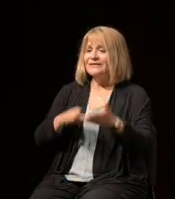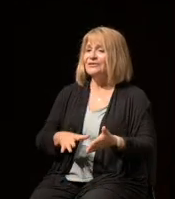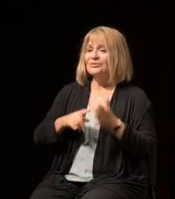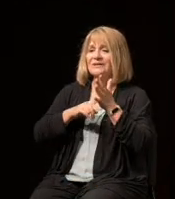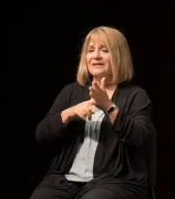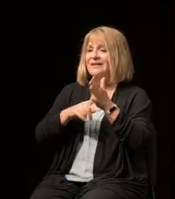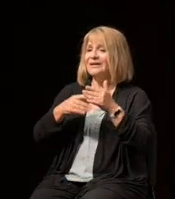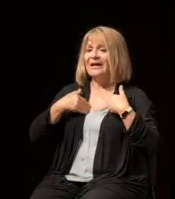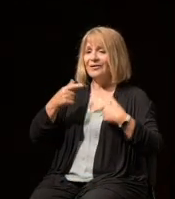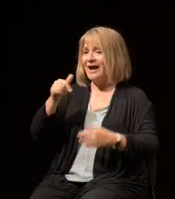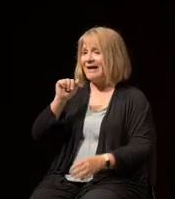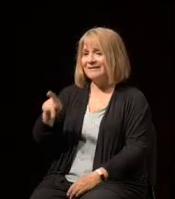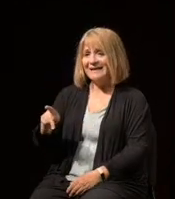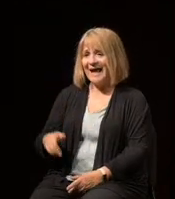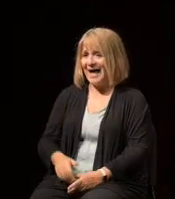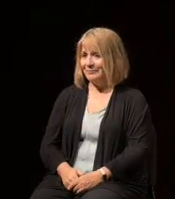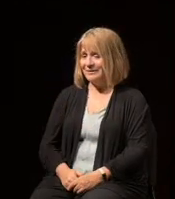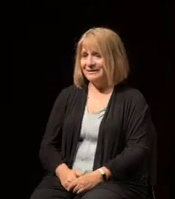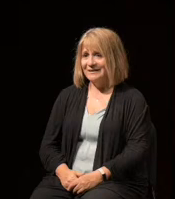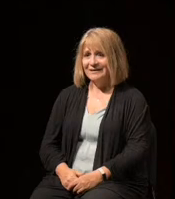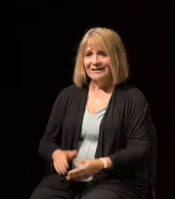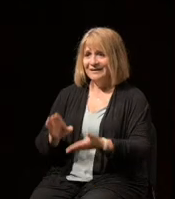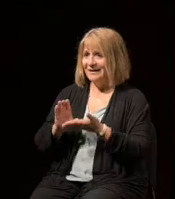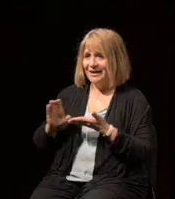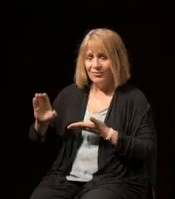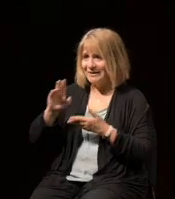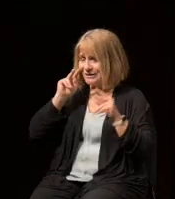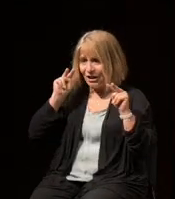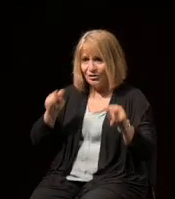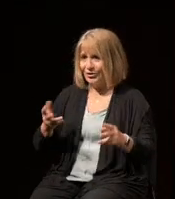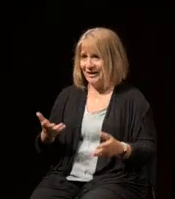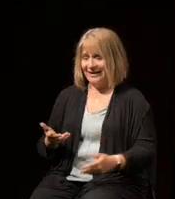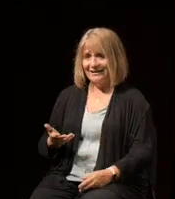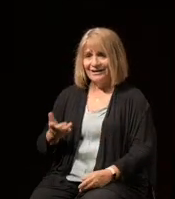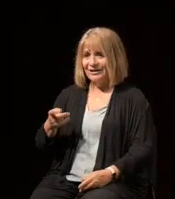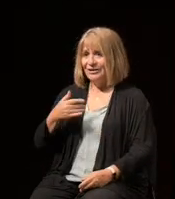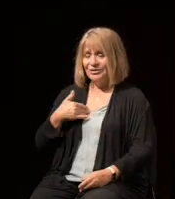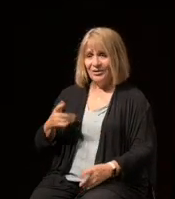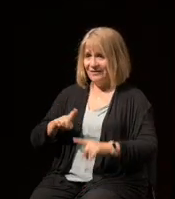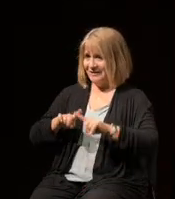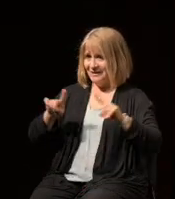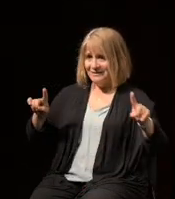have at Cuesta College, there is a disparity and